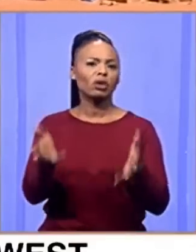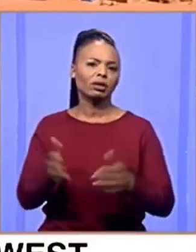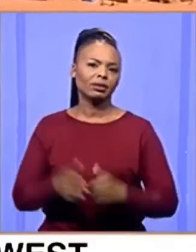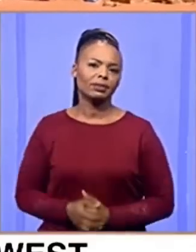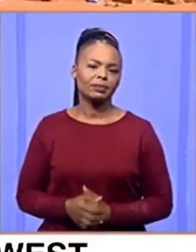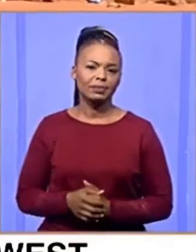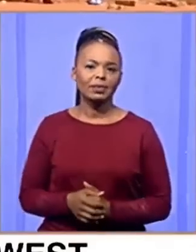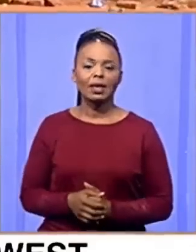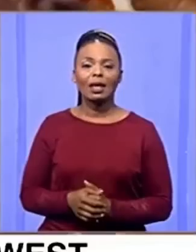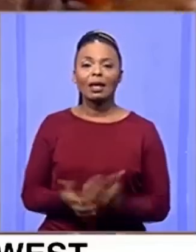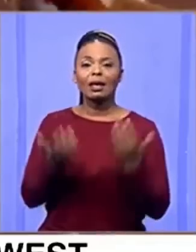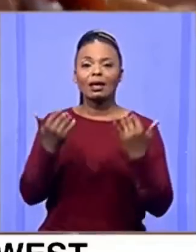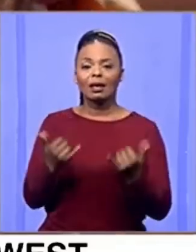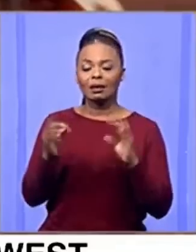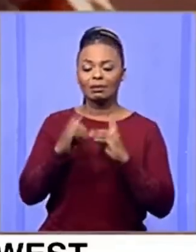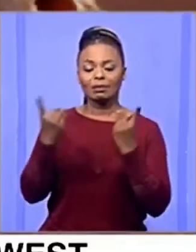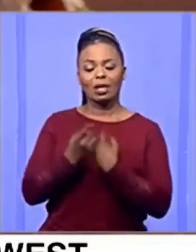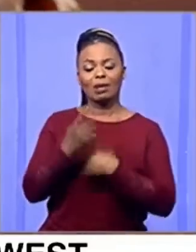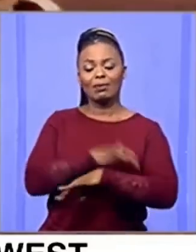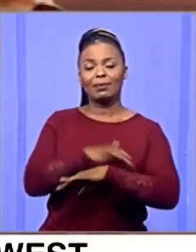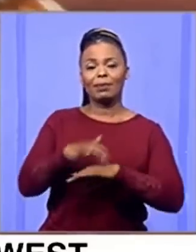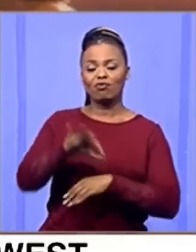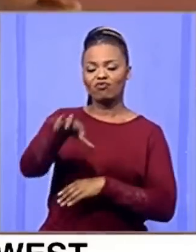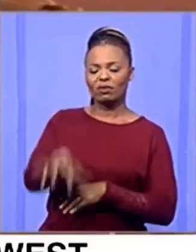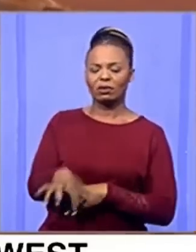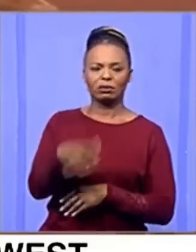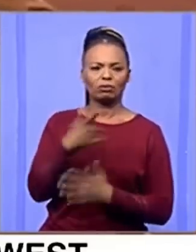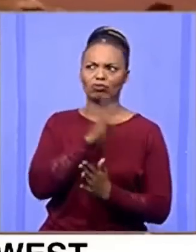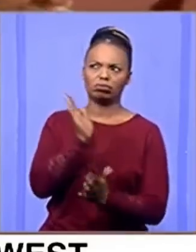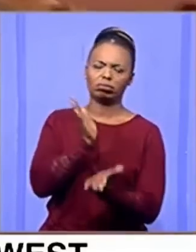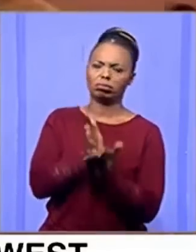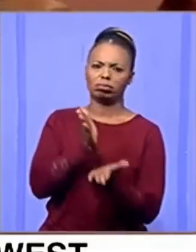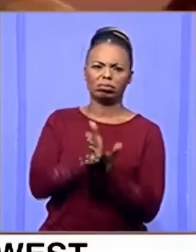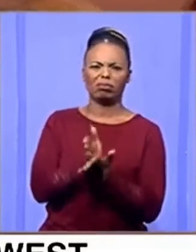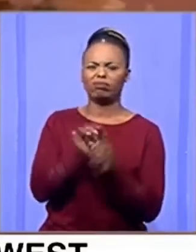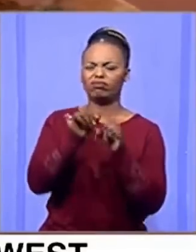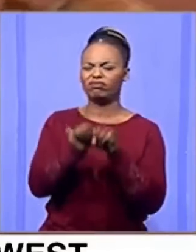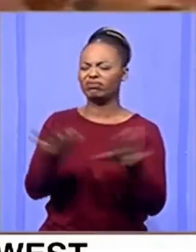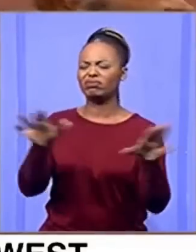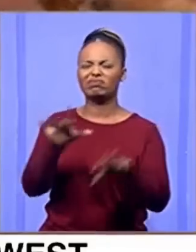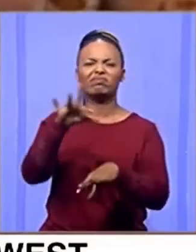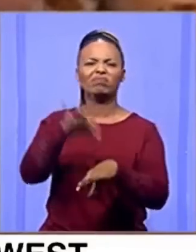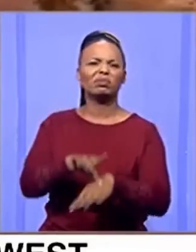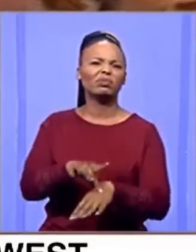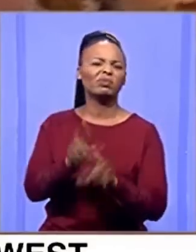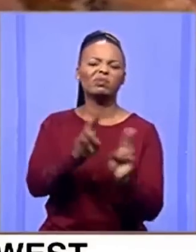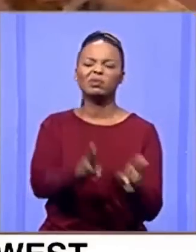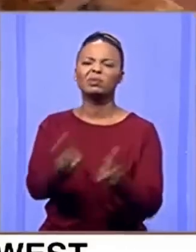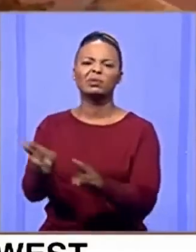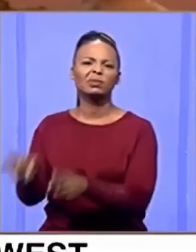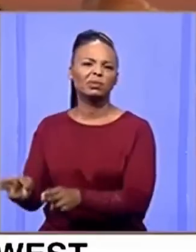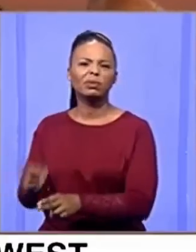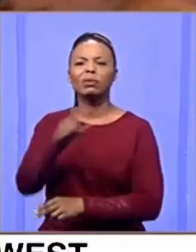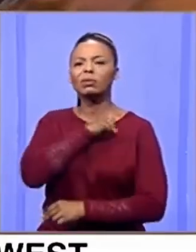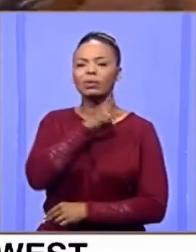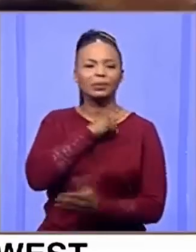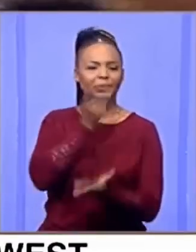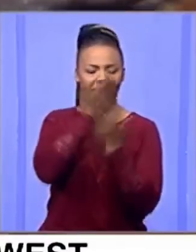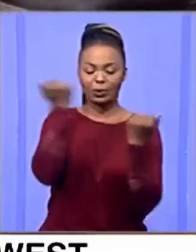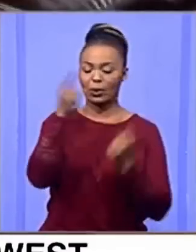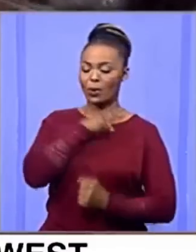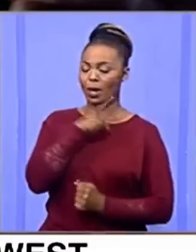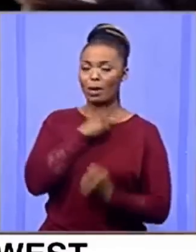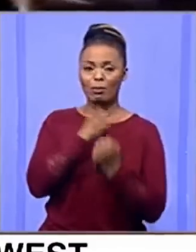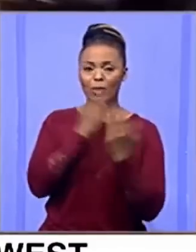mo profenseng ba re ga ba ise ba kgone go totobatsa se se bakileng dintsho tseno tsa dikoko ka ntlha ya fa ba